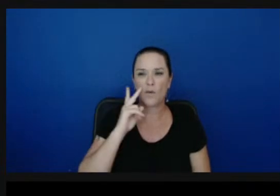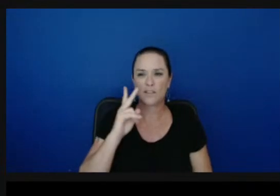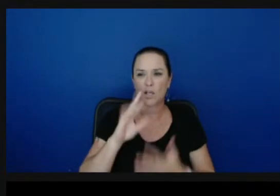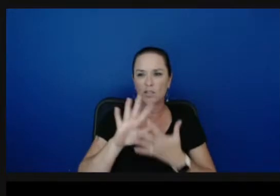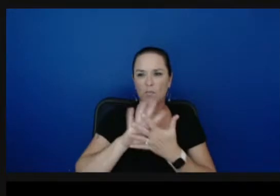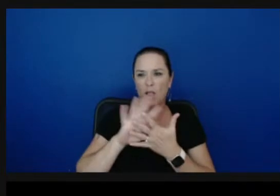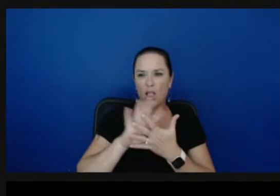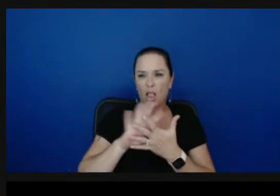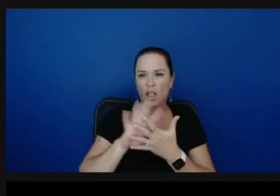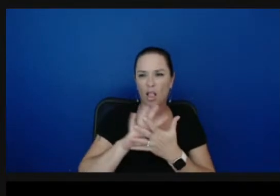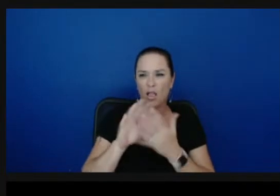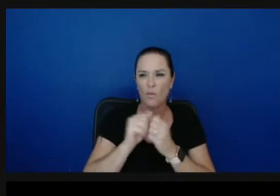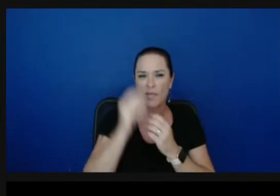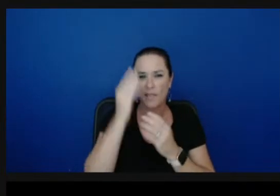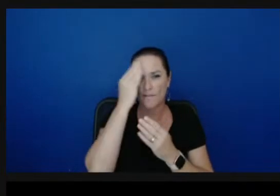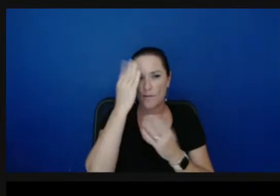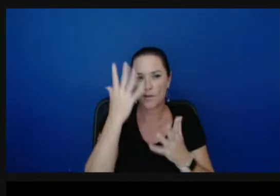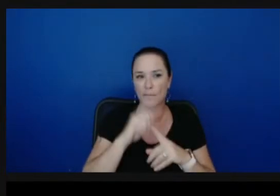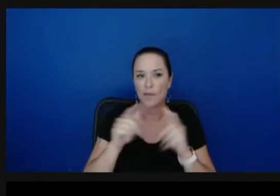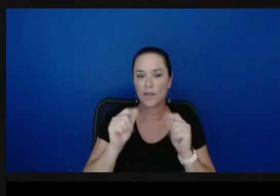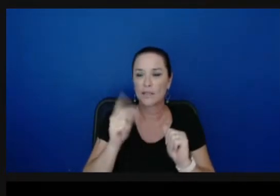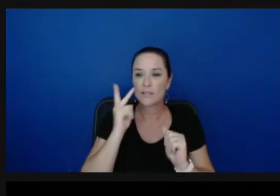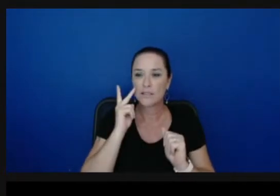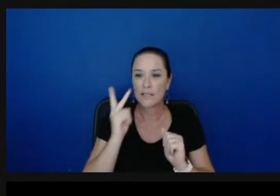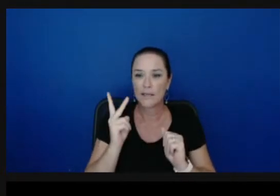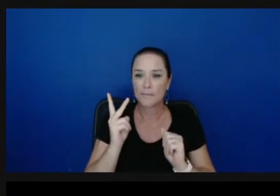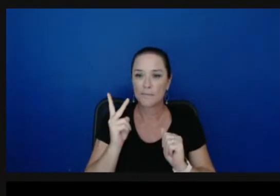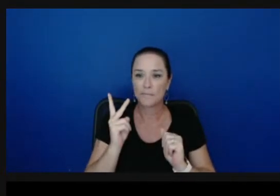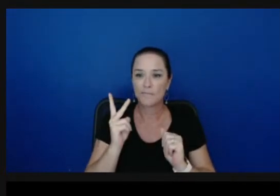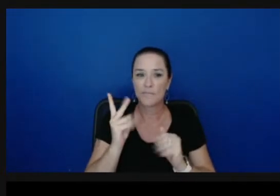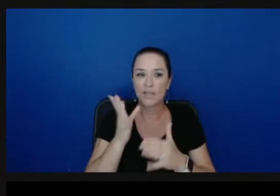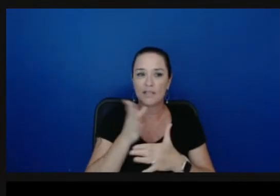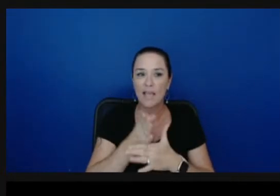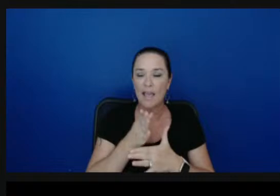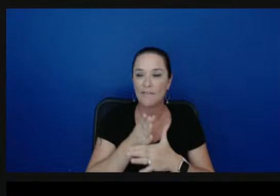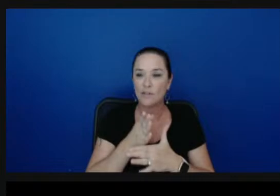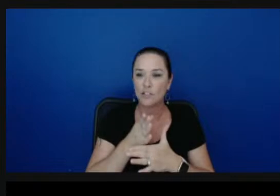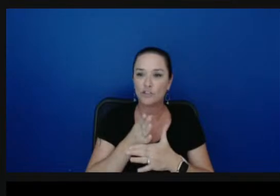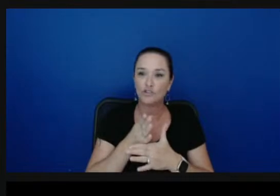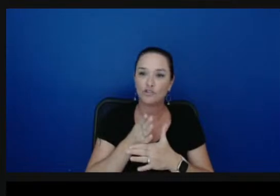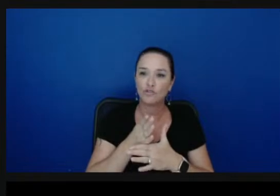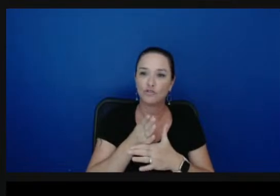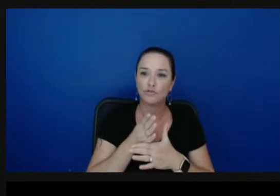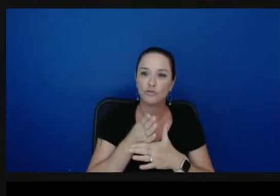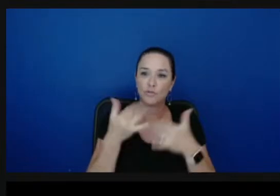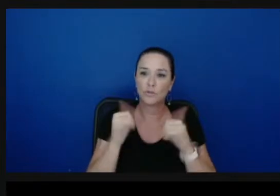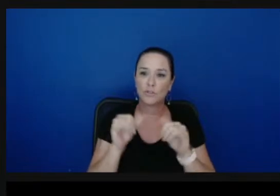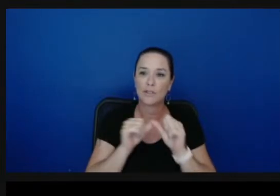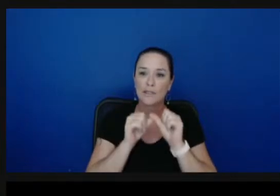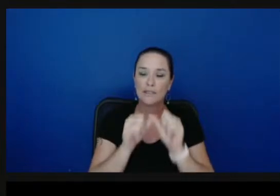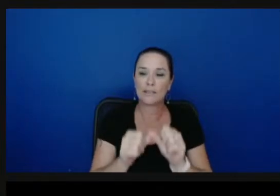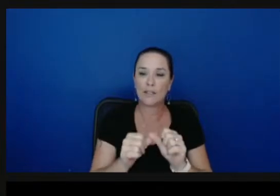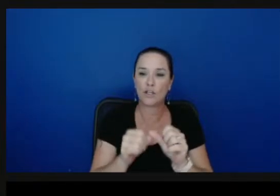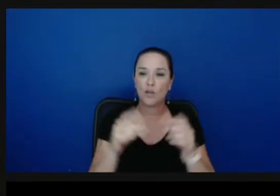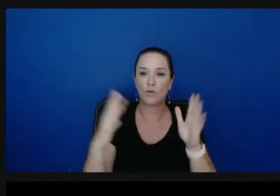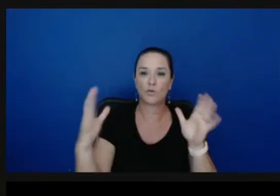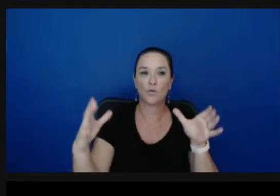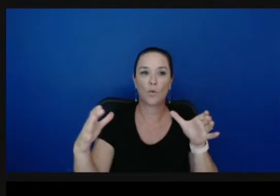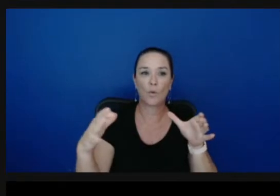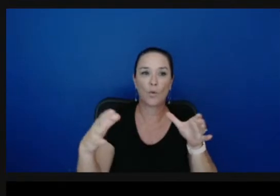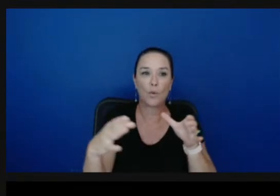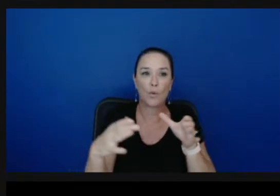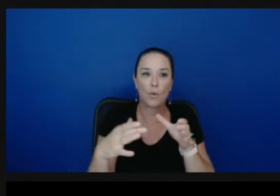recently as well, but as you can see here, it's averaged out to still continue the trend of contraction across the rift